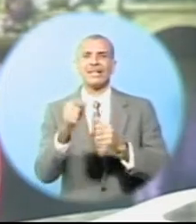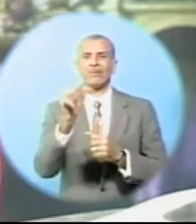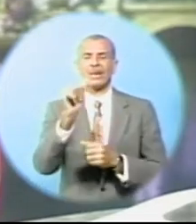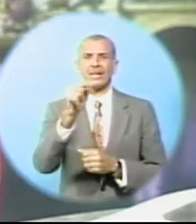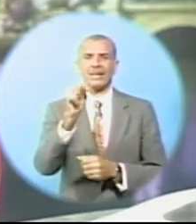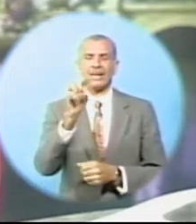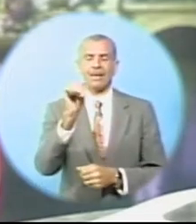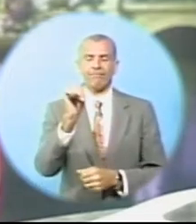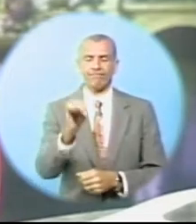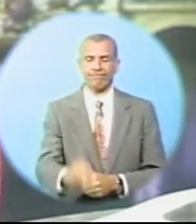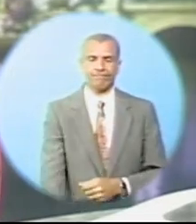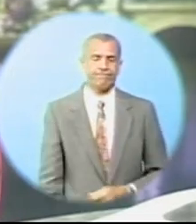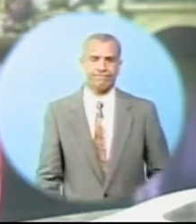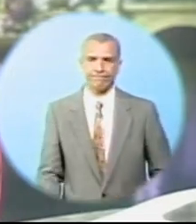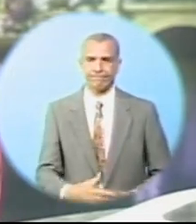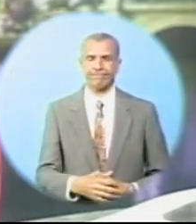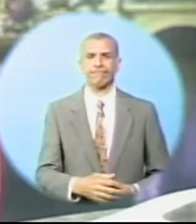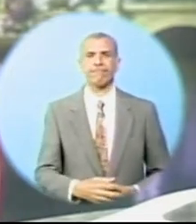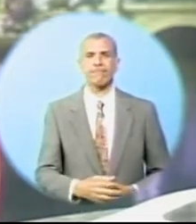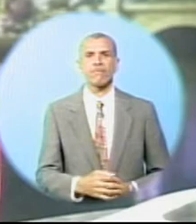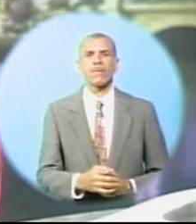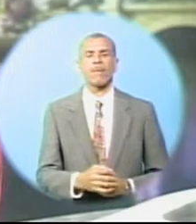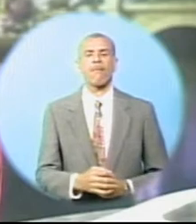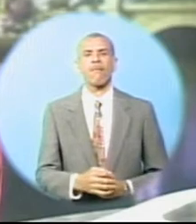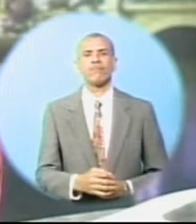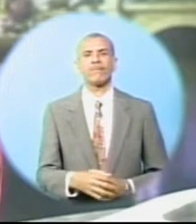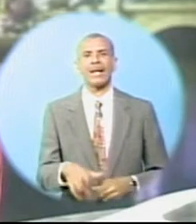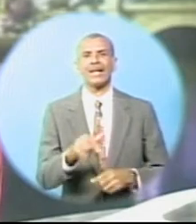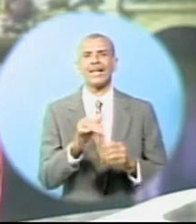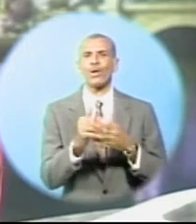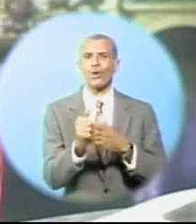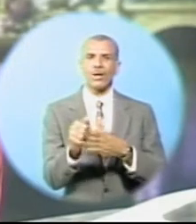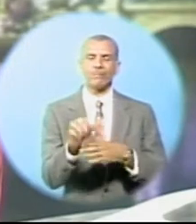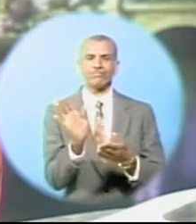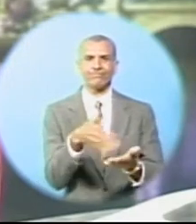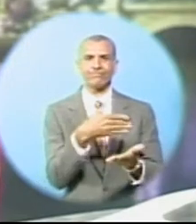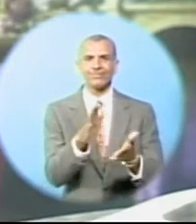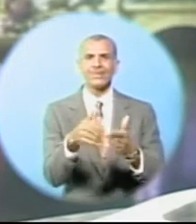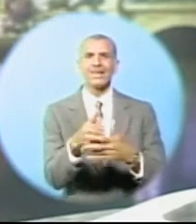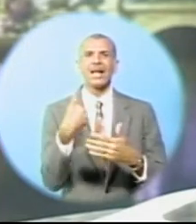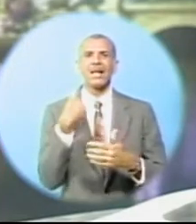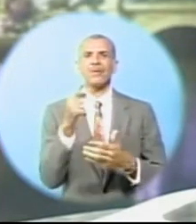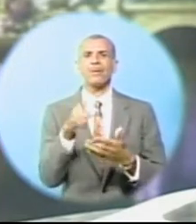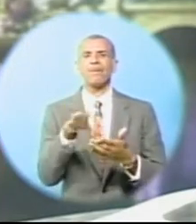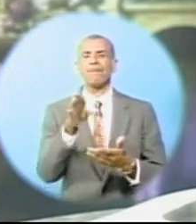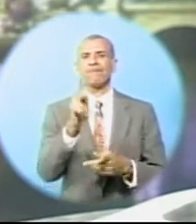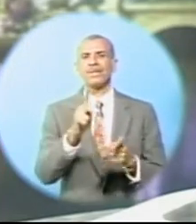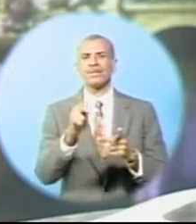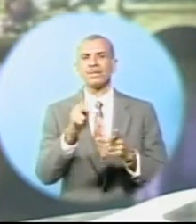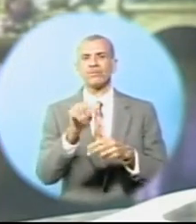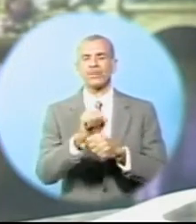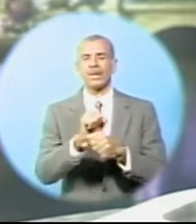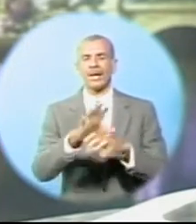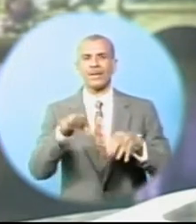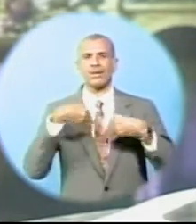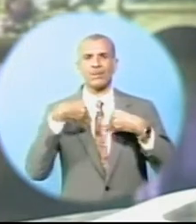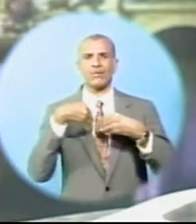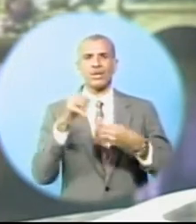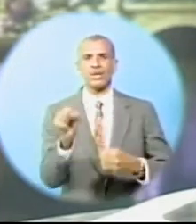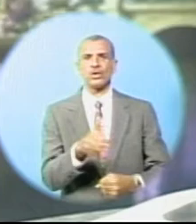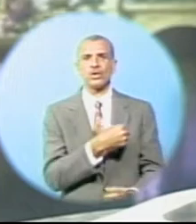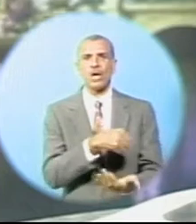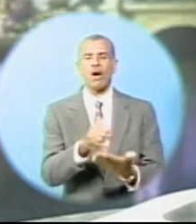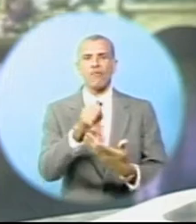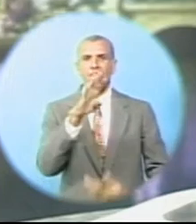fraud. A leading local musician has had one of his pieces adopted as the official song for